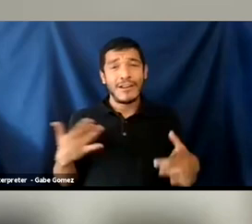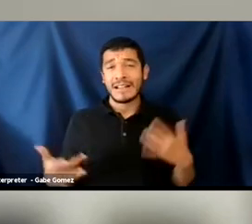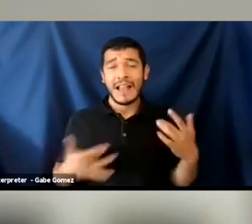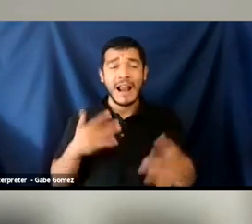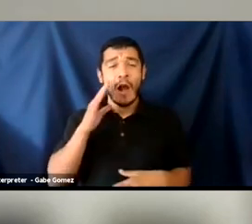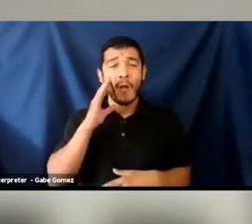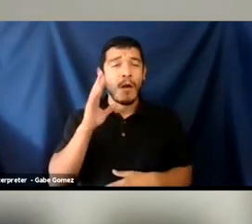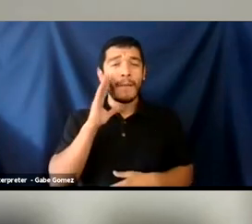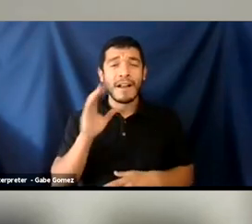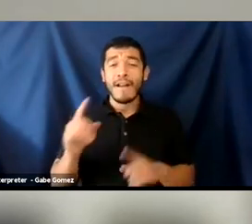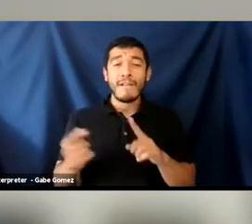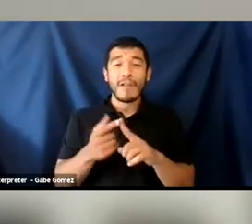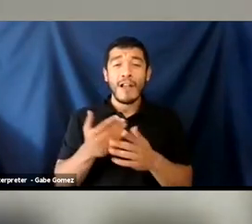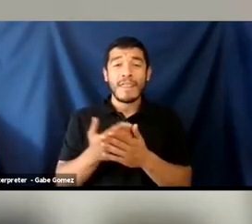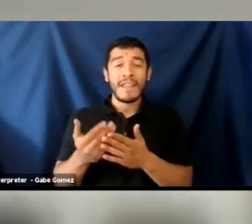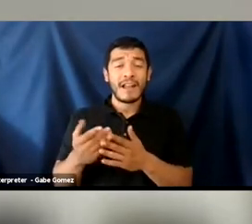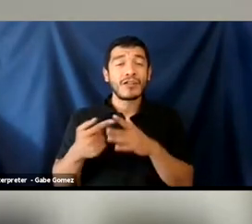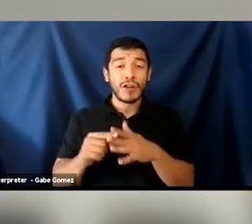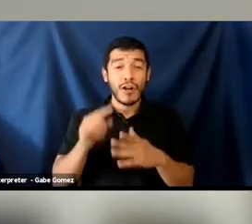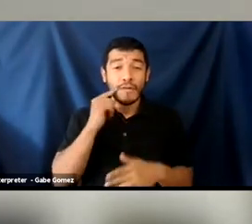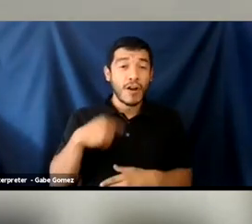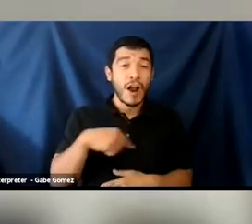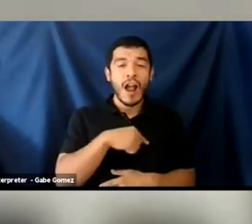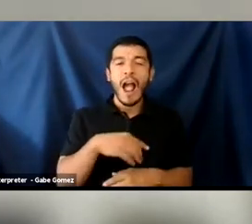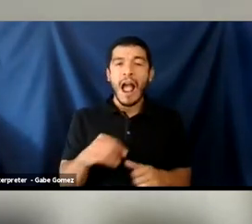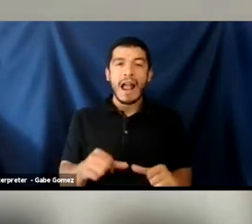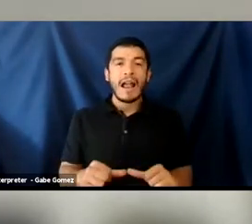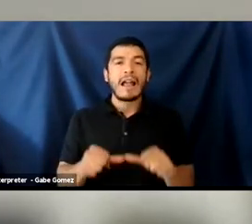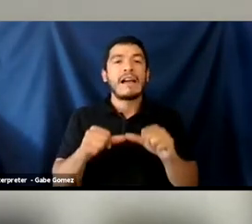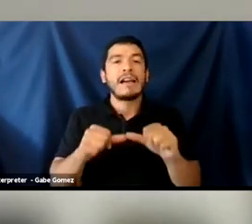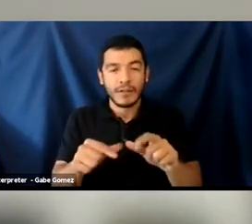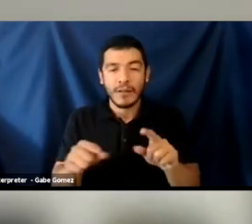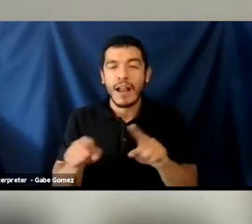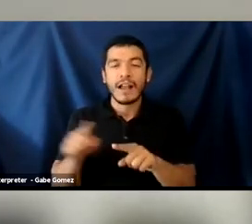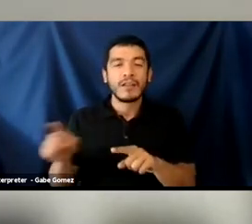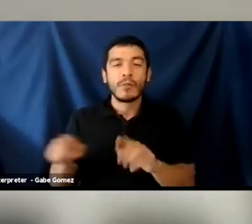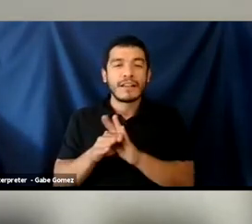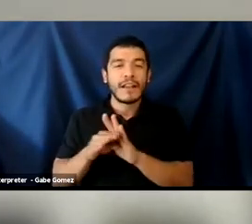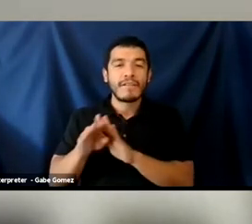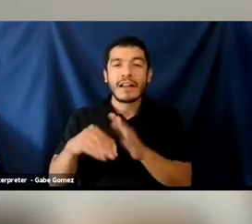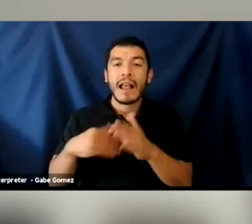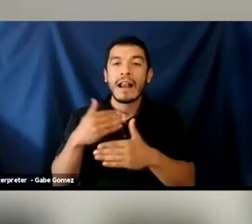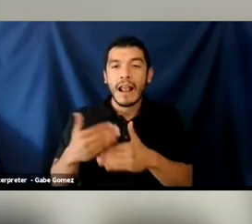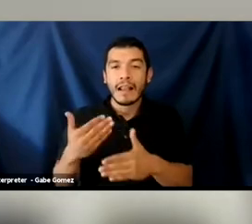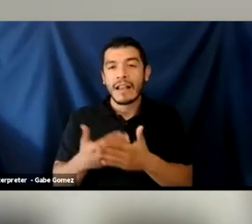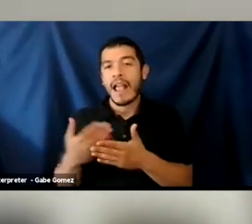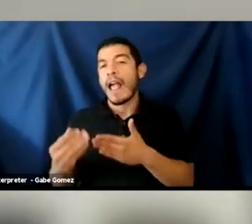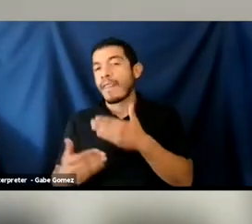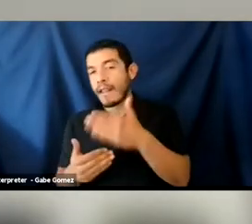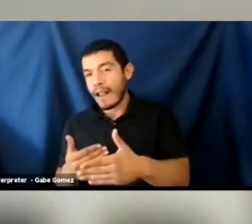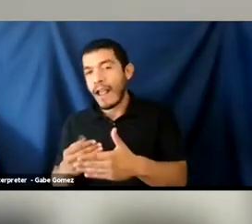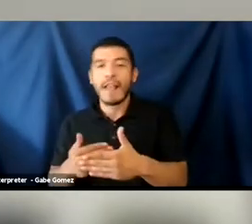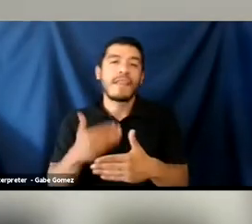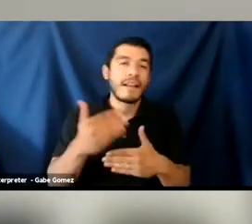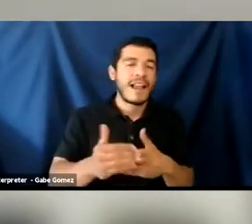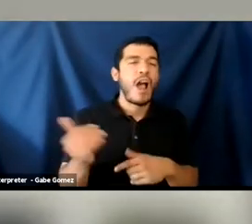the first thing out of the gate and continue as we develop the next thing and the next and the next are